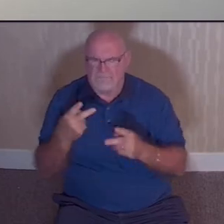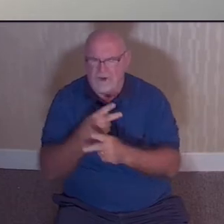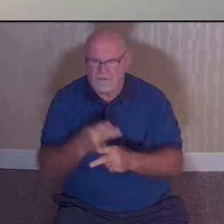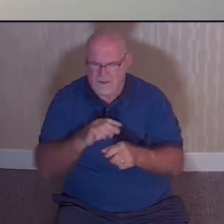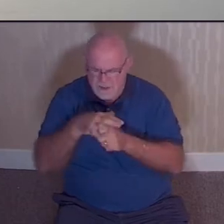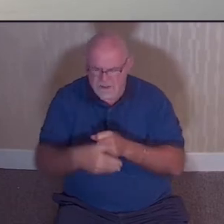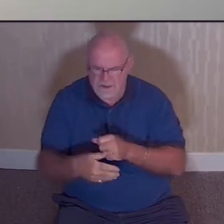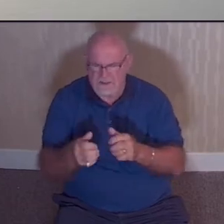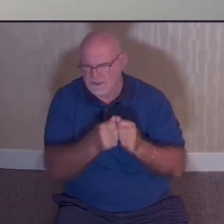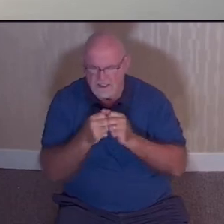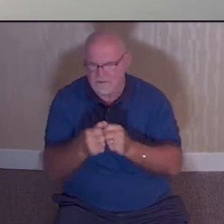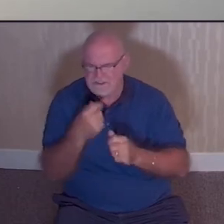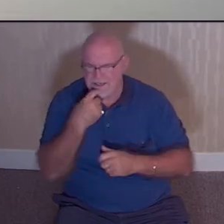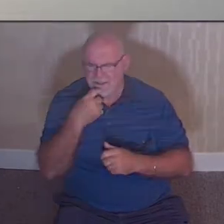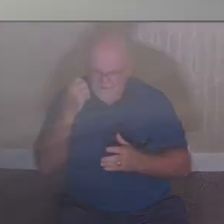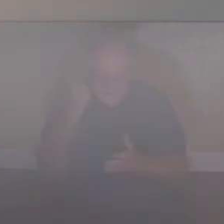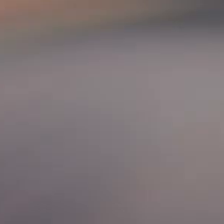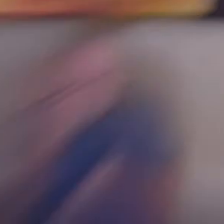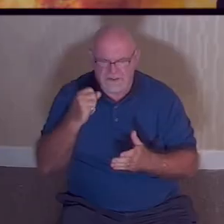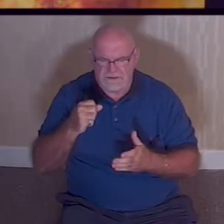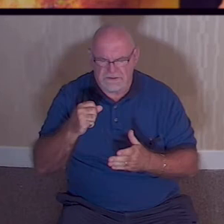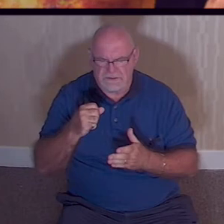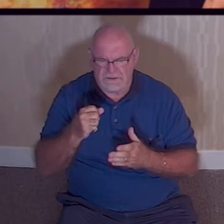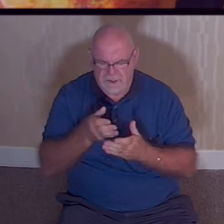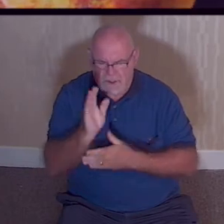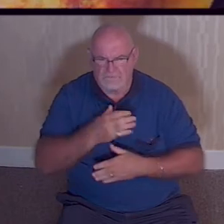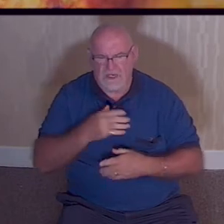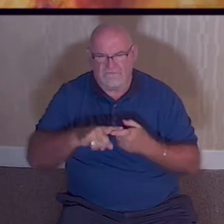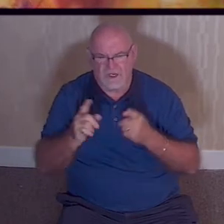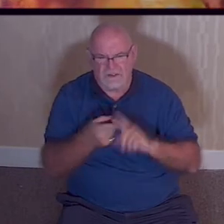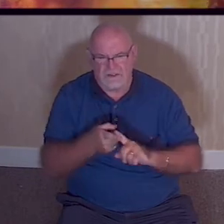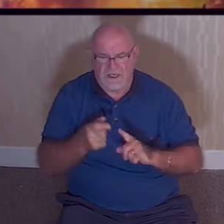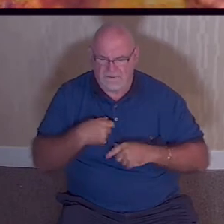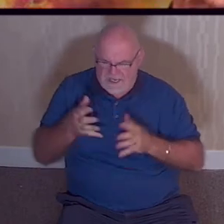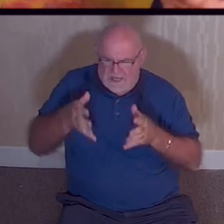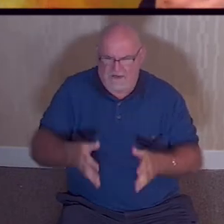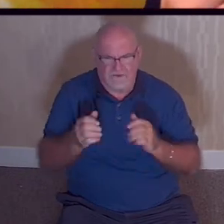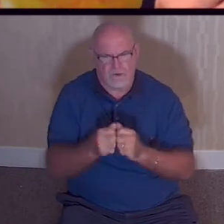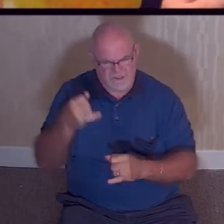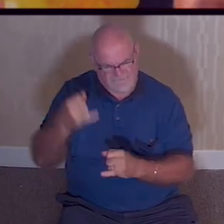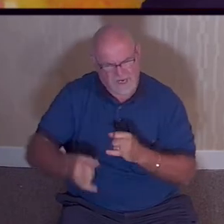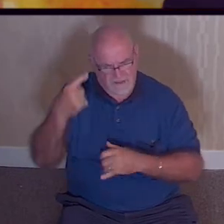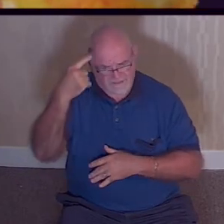say, and so it is. All right, my friends, let me leave you with this final